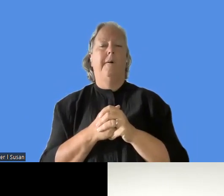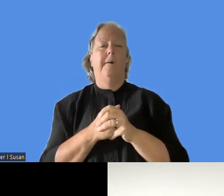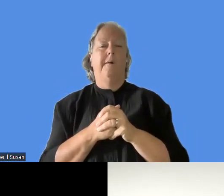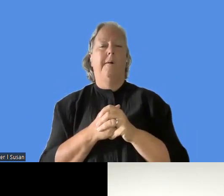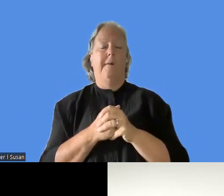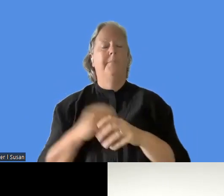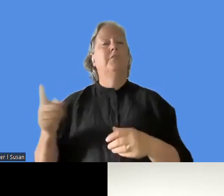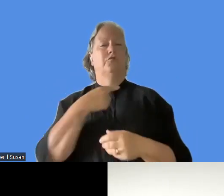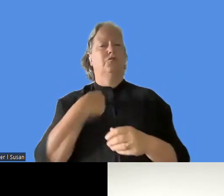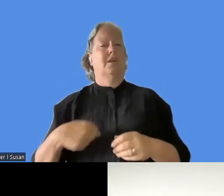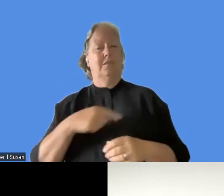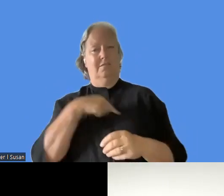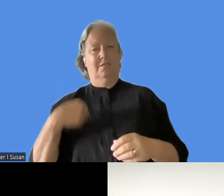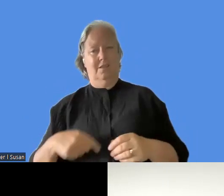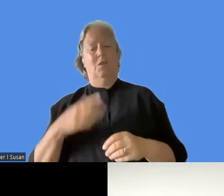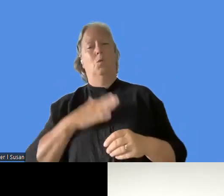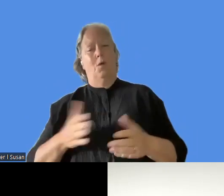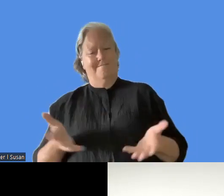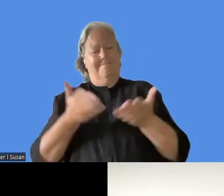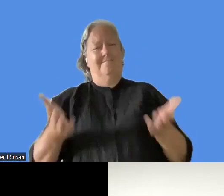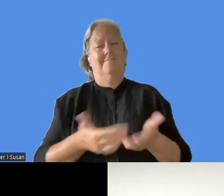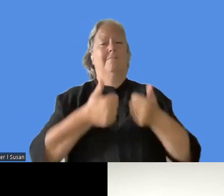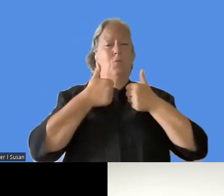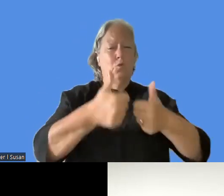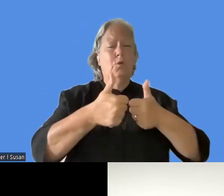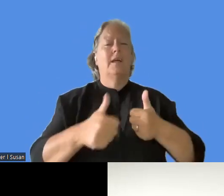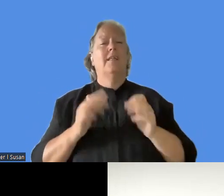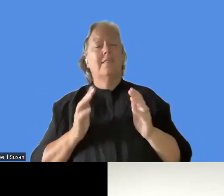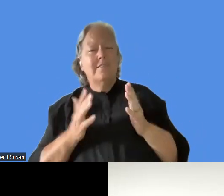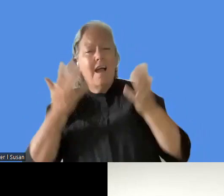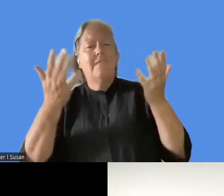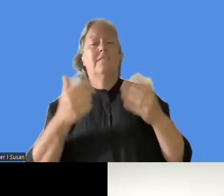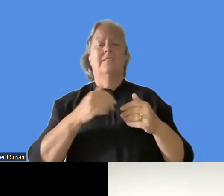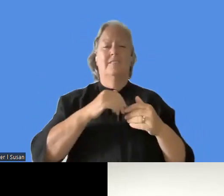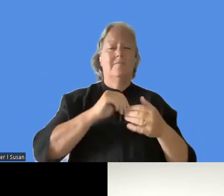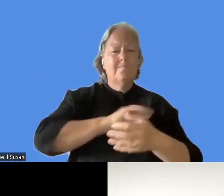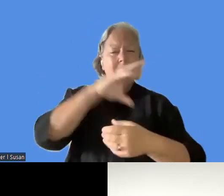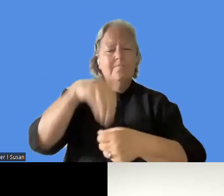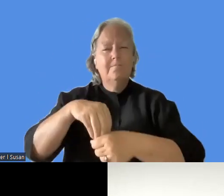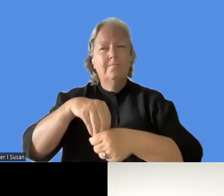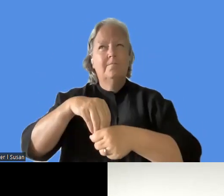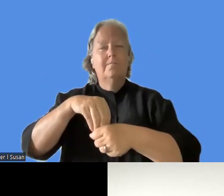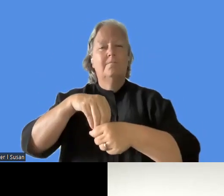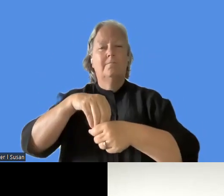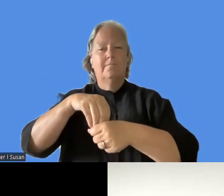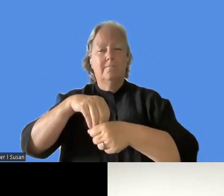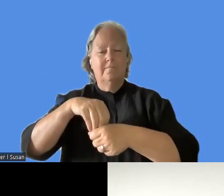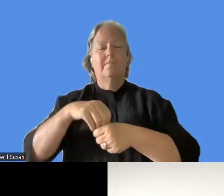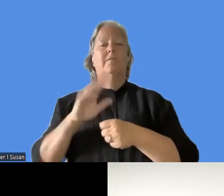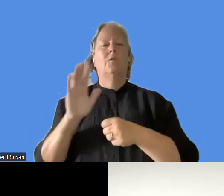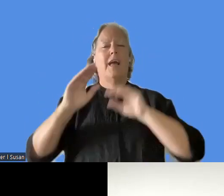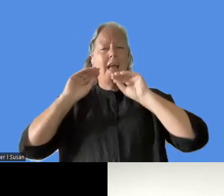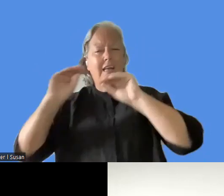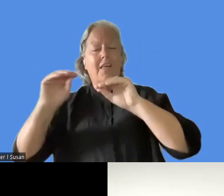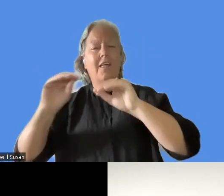efforts to deliver comprehensive well of life and achieve targeted poverty alleviation involve food, clothing, education, housing, medical care,